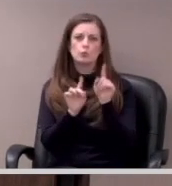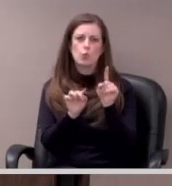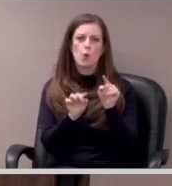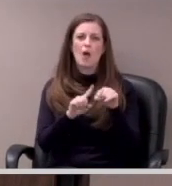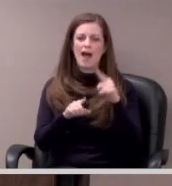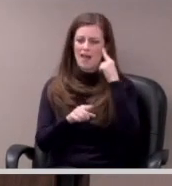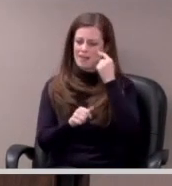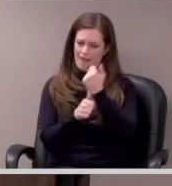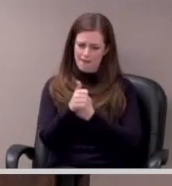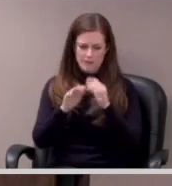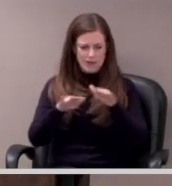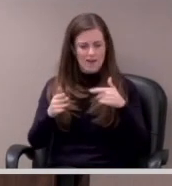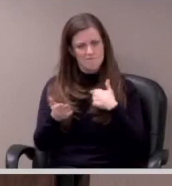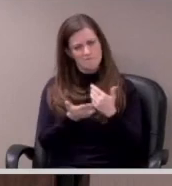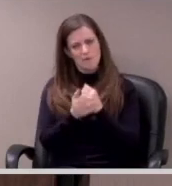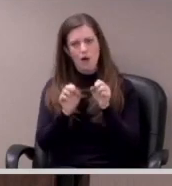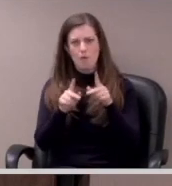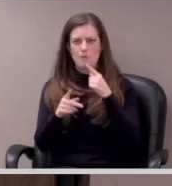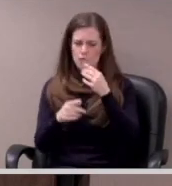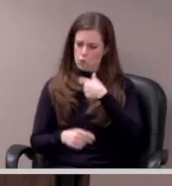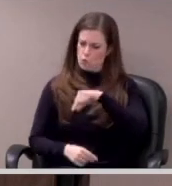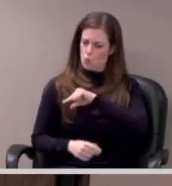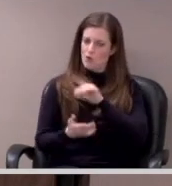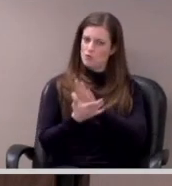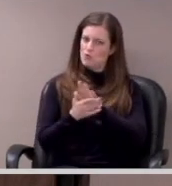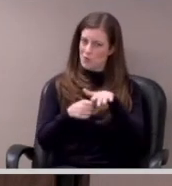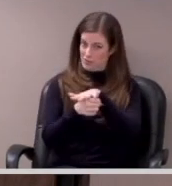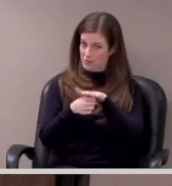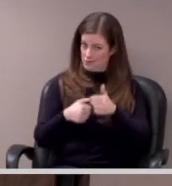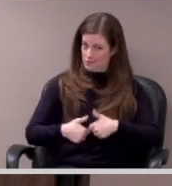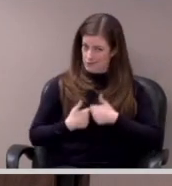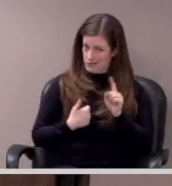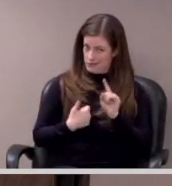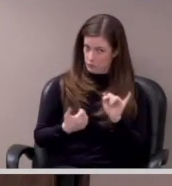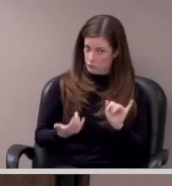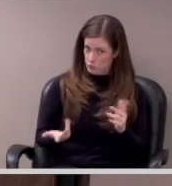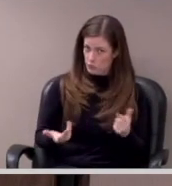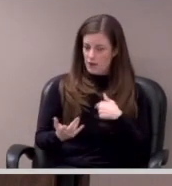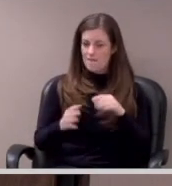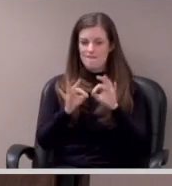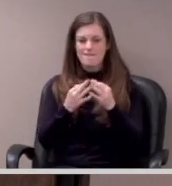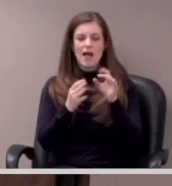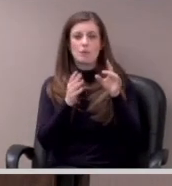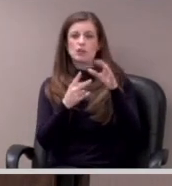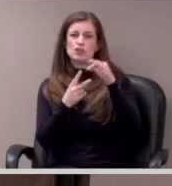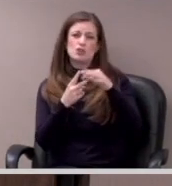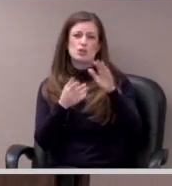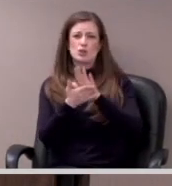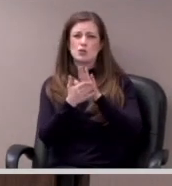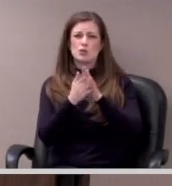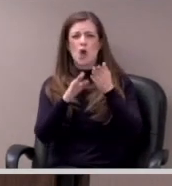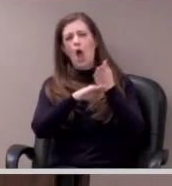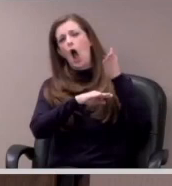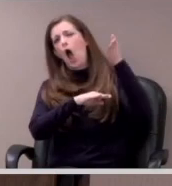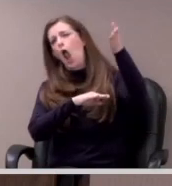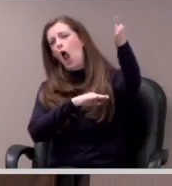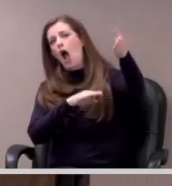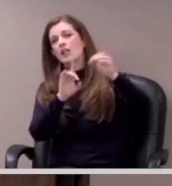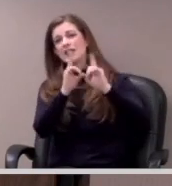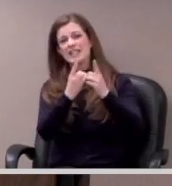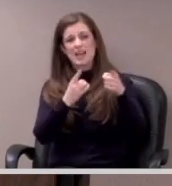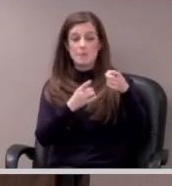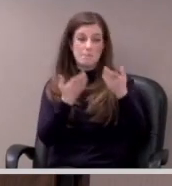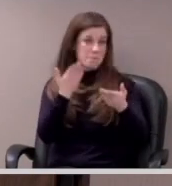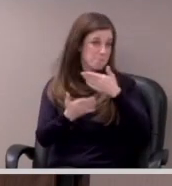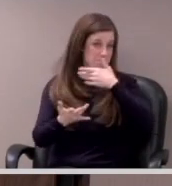every child should have an opportunity to attend a quality school in their neighborhood, too. Families choosing a school across the district is by far the greatest choice